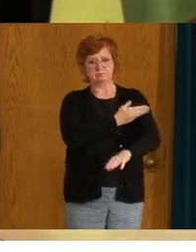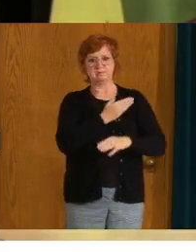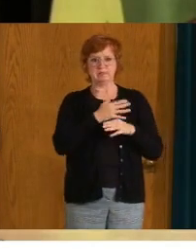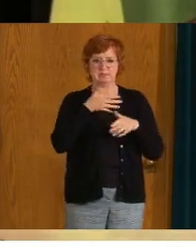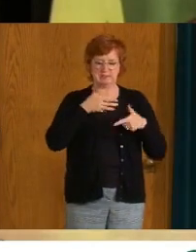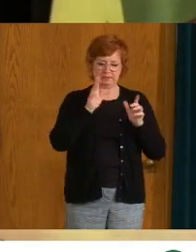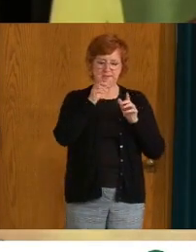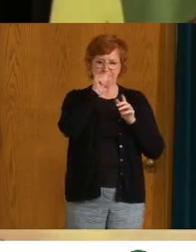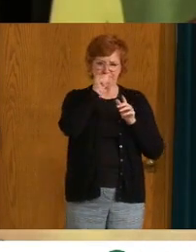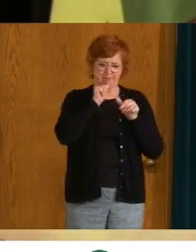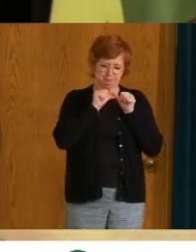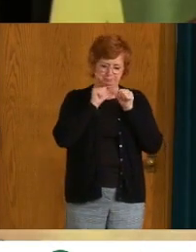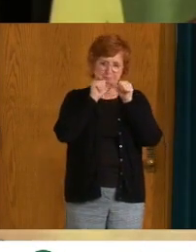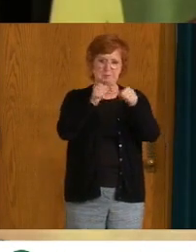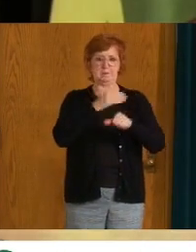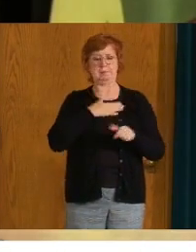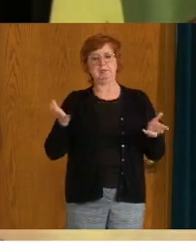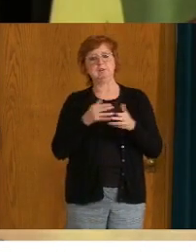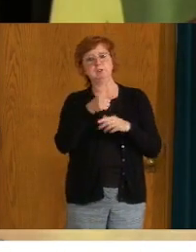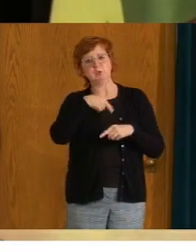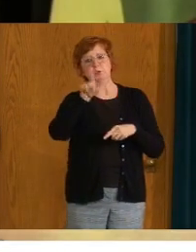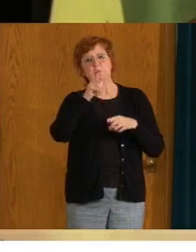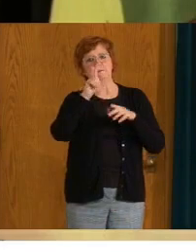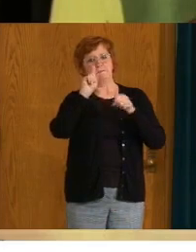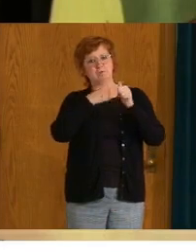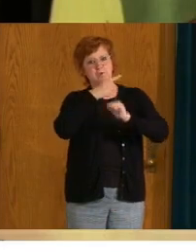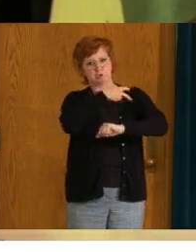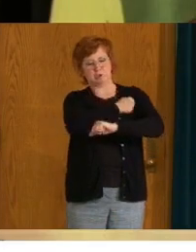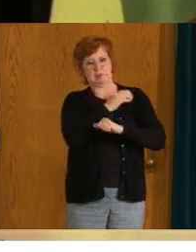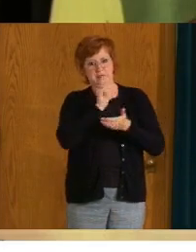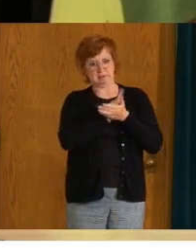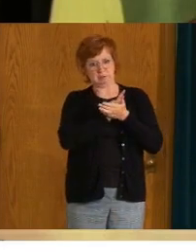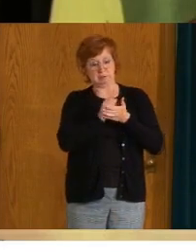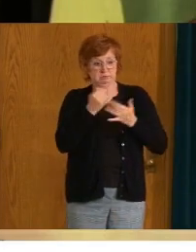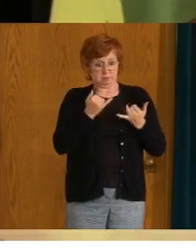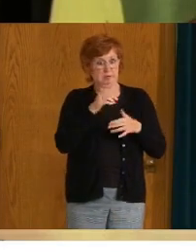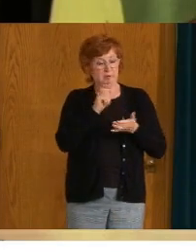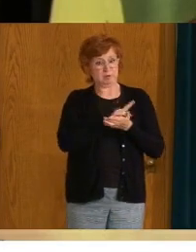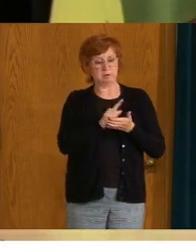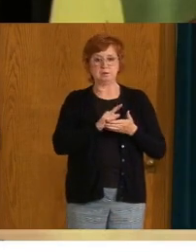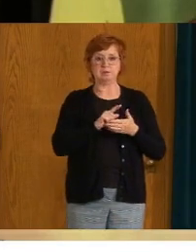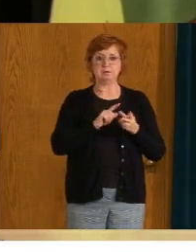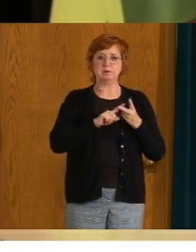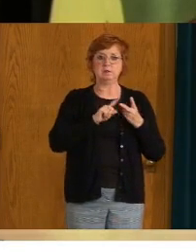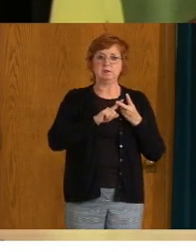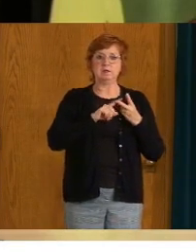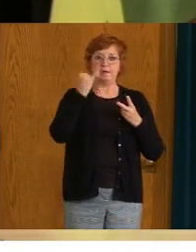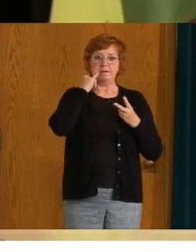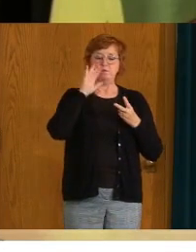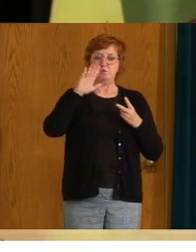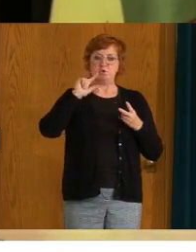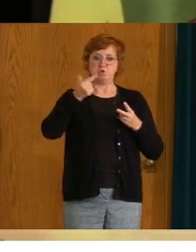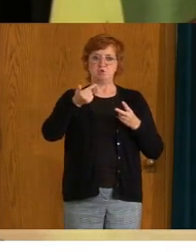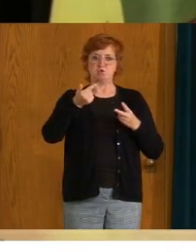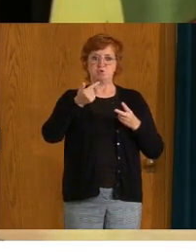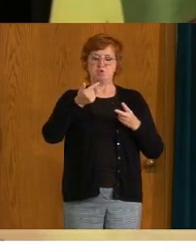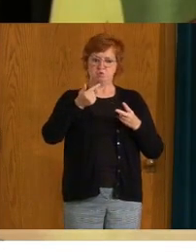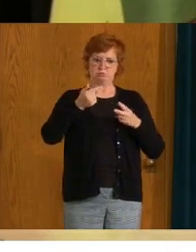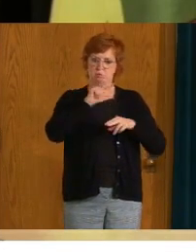the finish line. Go get your first shot today or this week. If it's your turn, go back and get your second shot. Let's stick it to